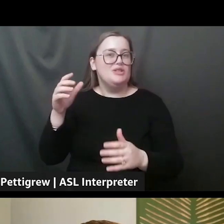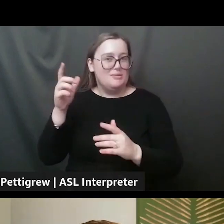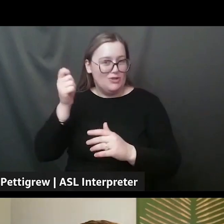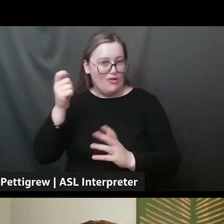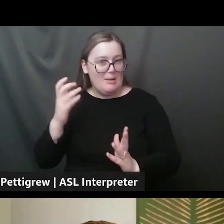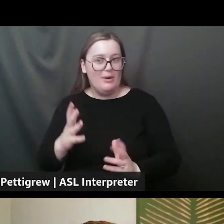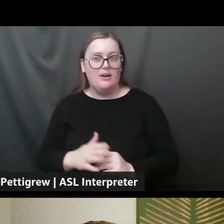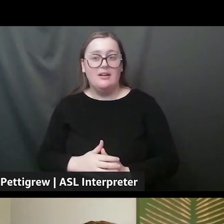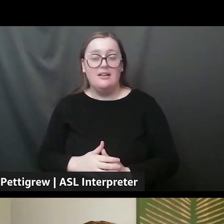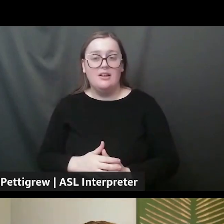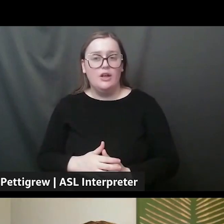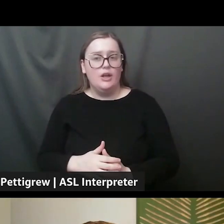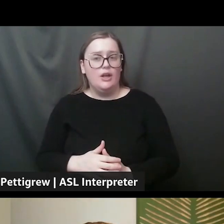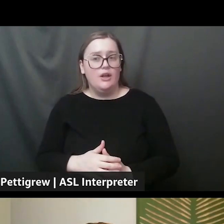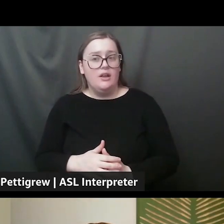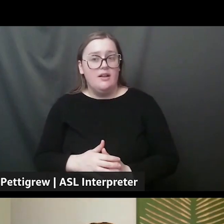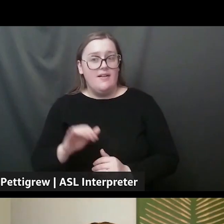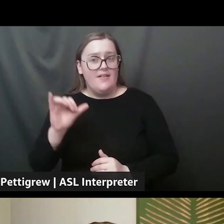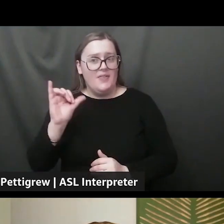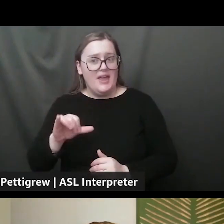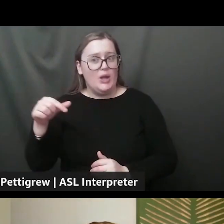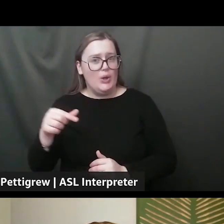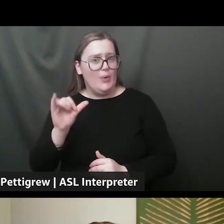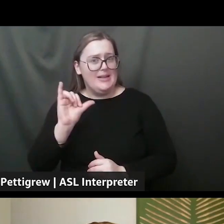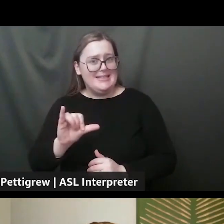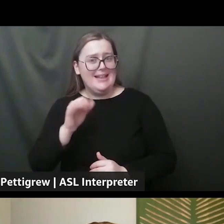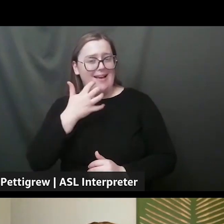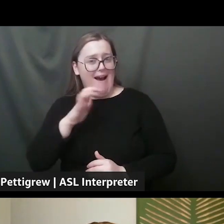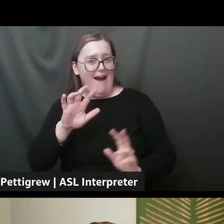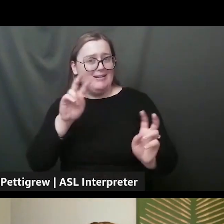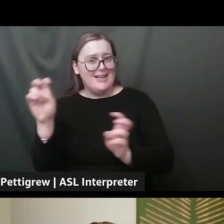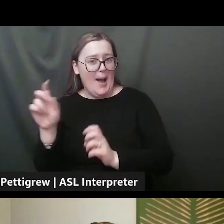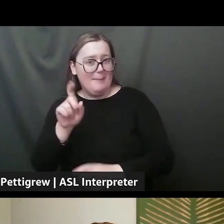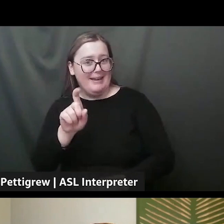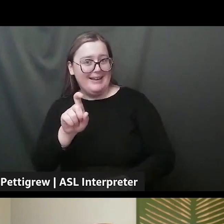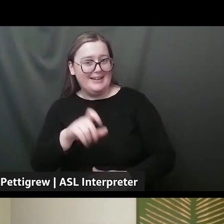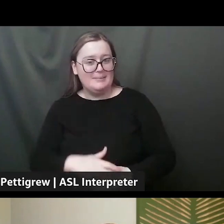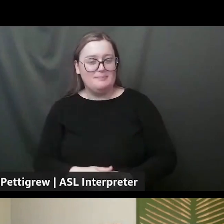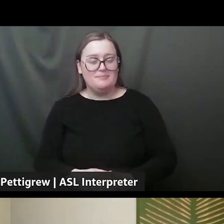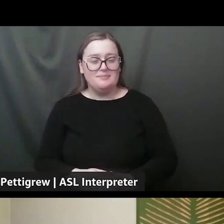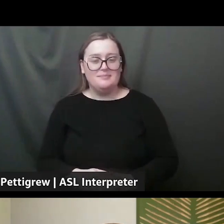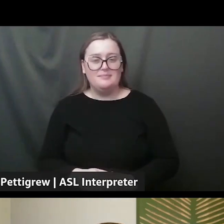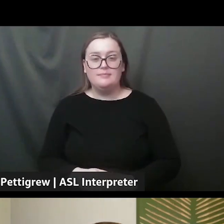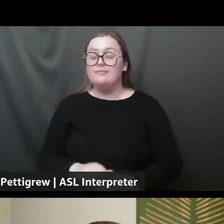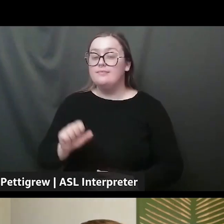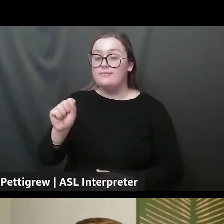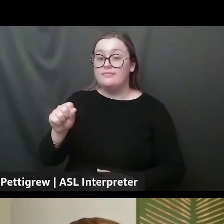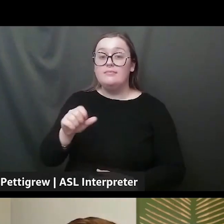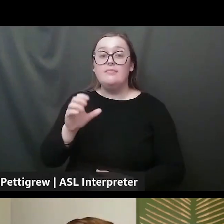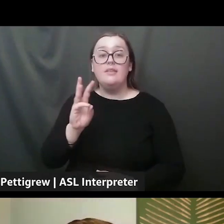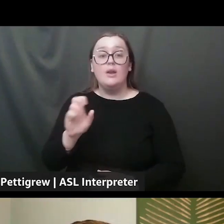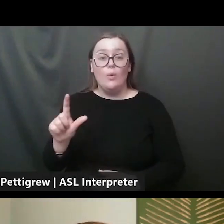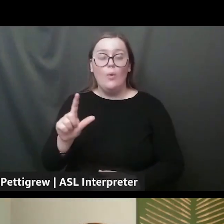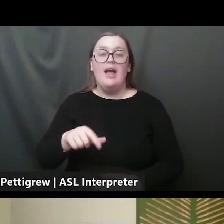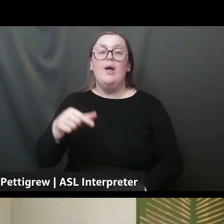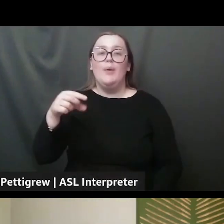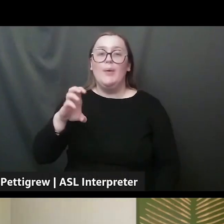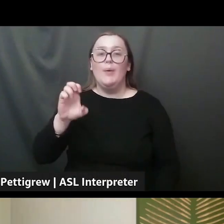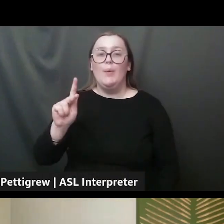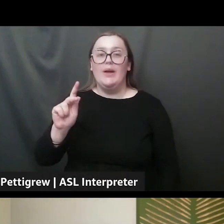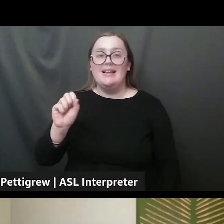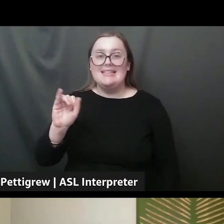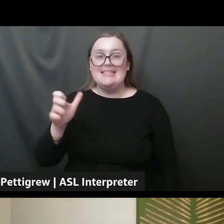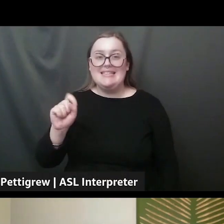Quicksight Q. Is that the hot topic that we're going to be looking at? Yeah, well, Quicksight Q is